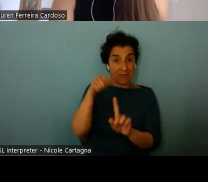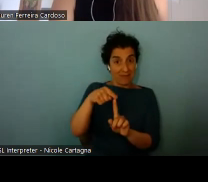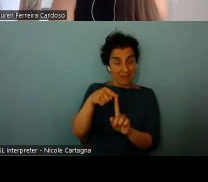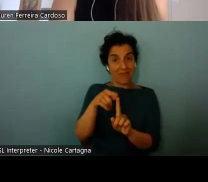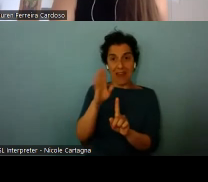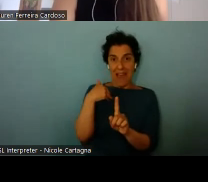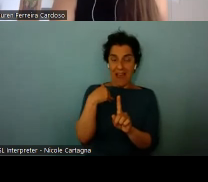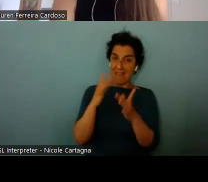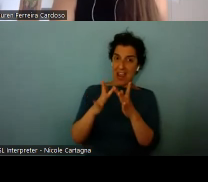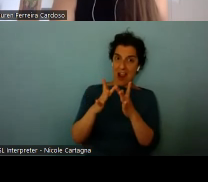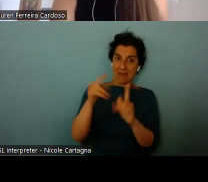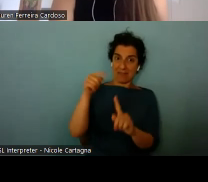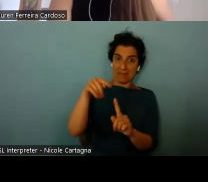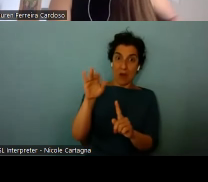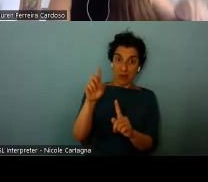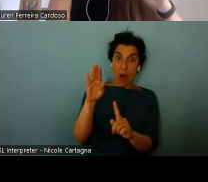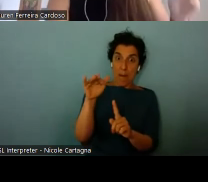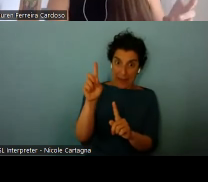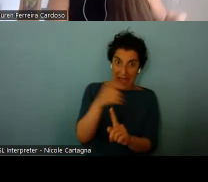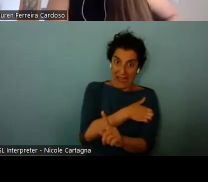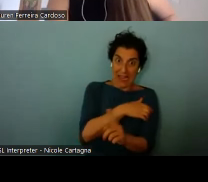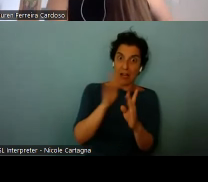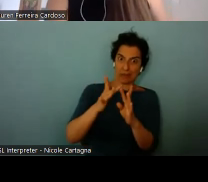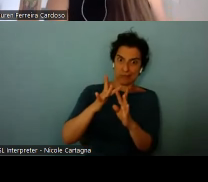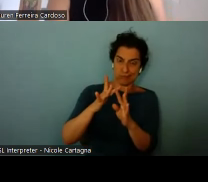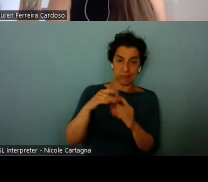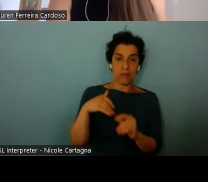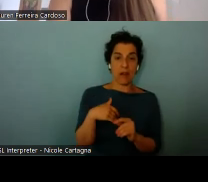able to address those needs that are so interconnected.